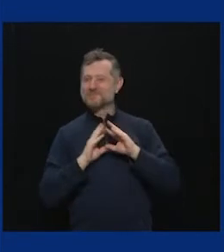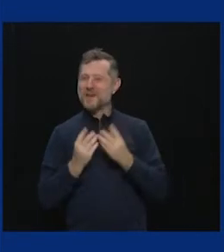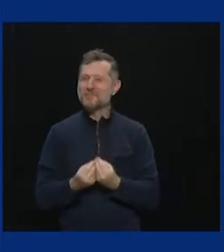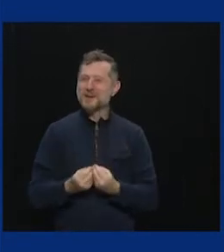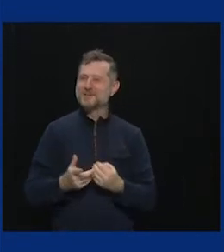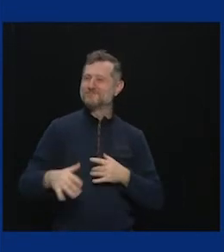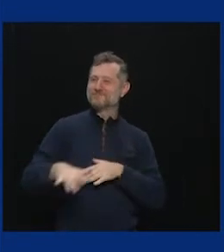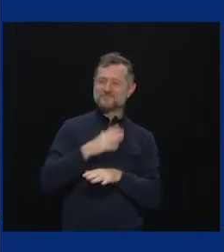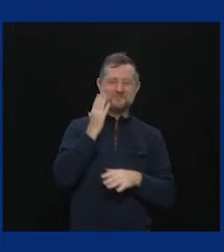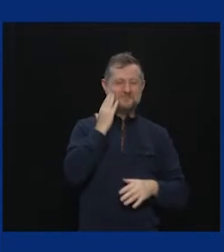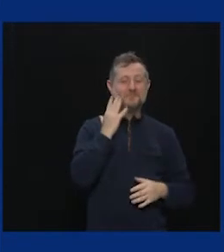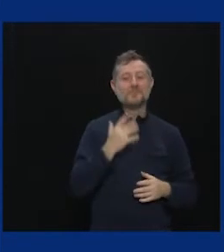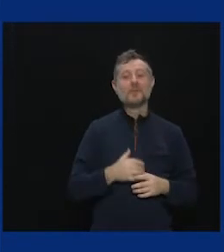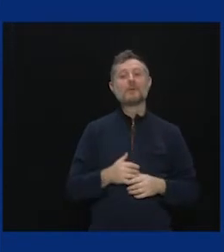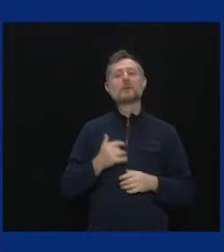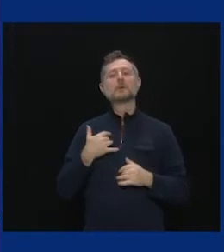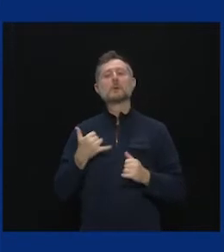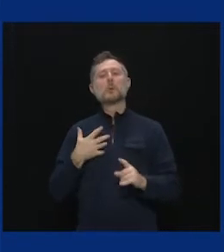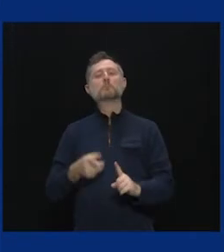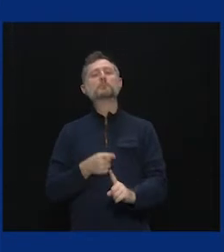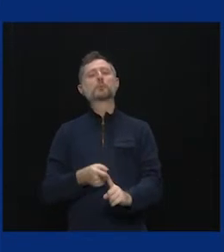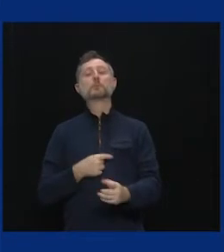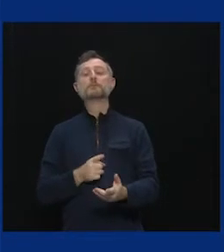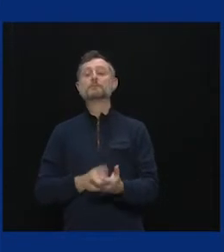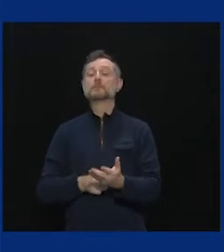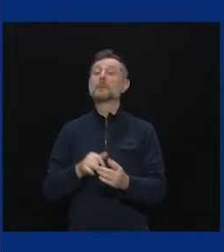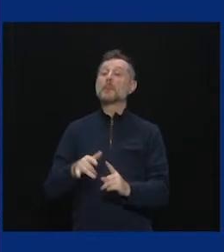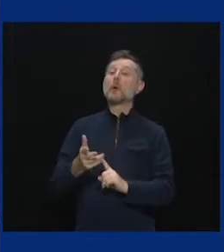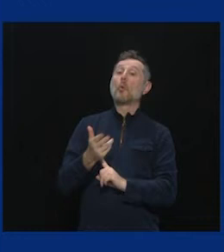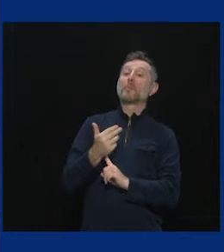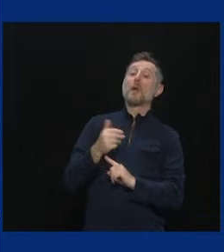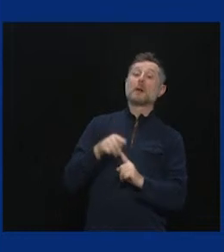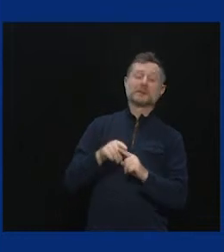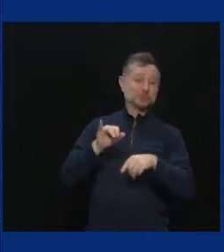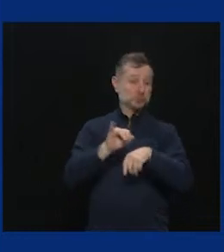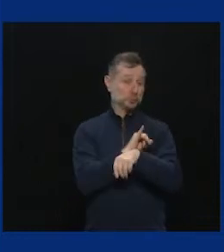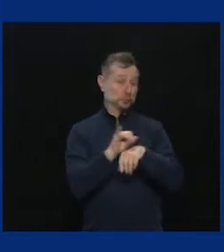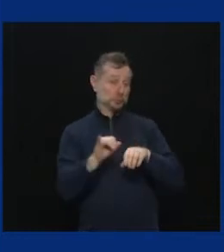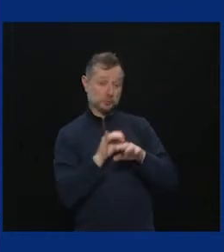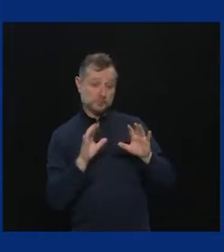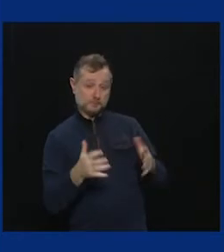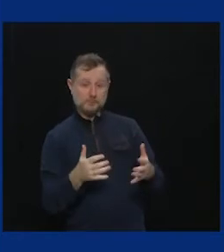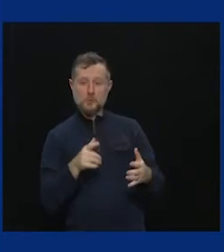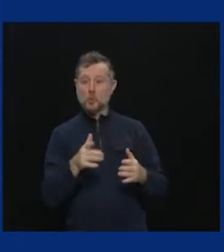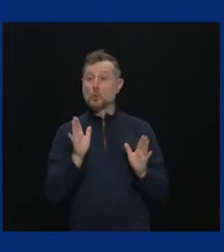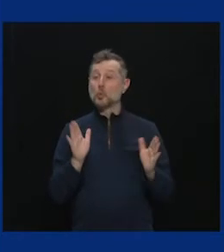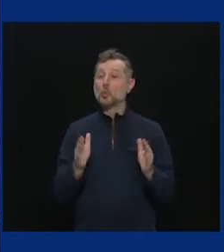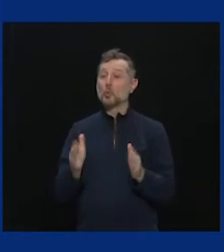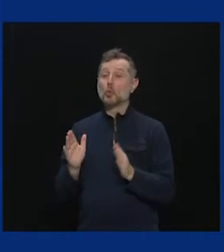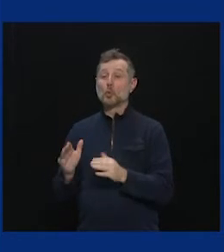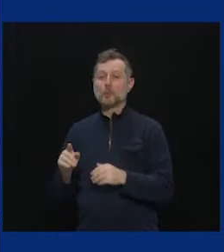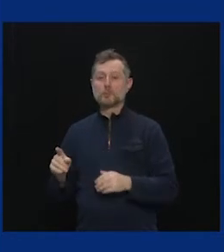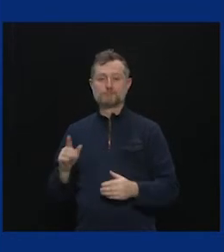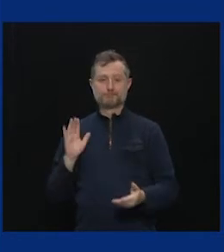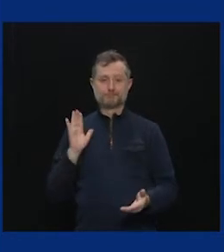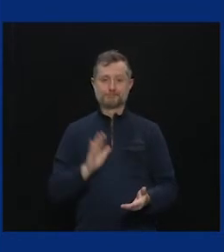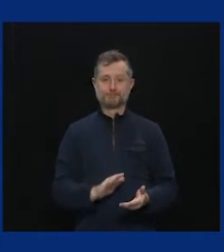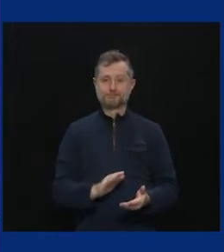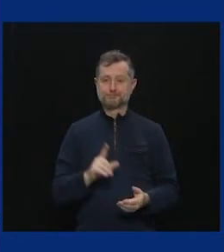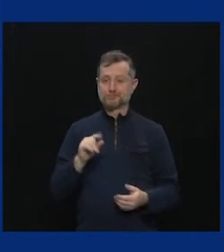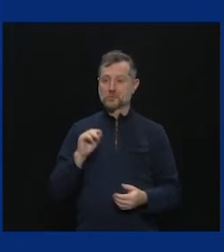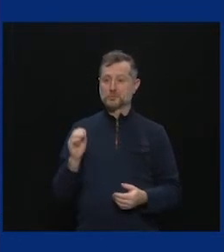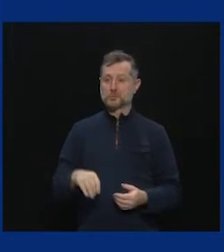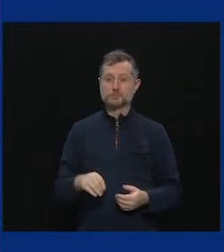That's what today's about. Our hotel industry, room occupancy is down 20% statewide, 30% in New York